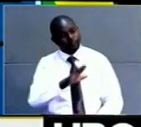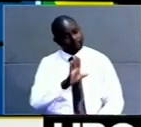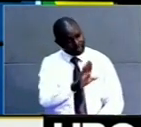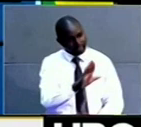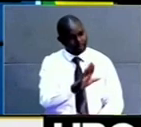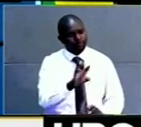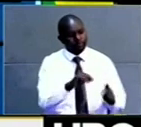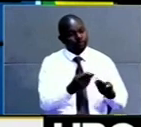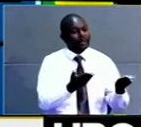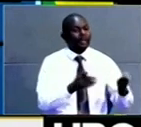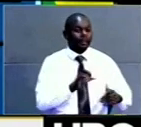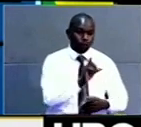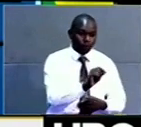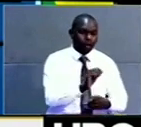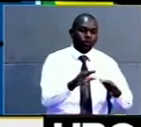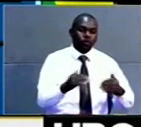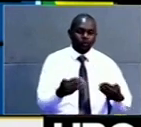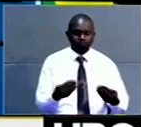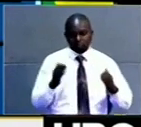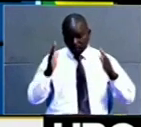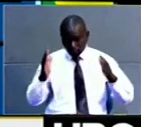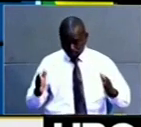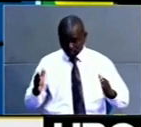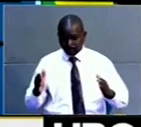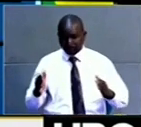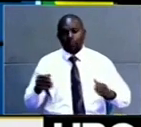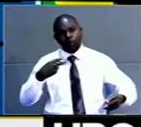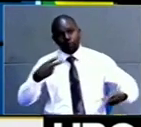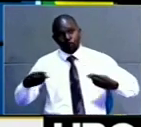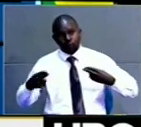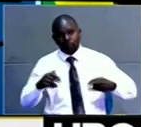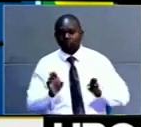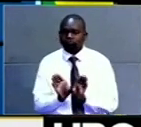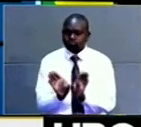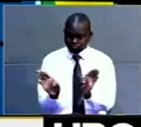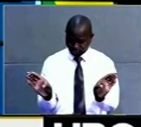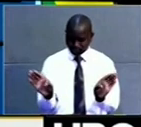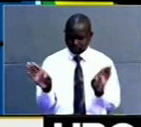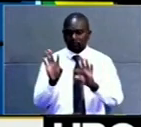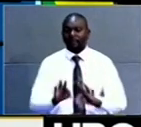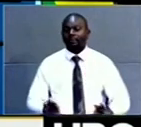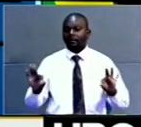destinations or to designated transit hotels that are set aside for that purpose.